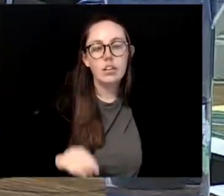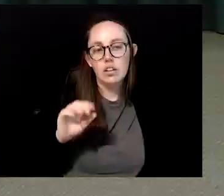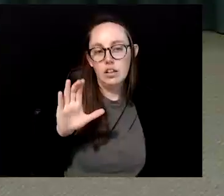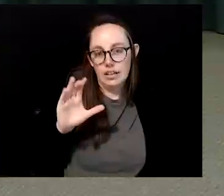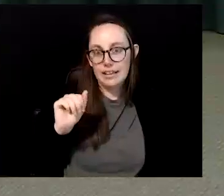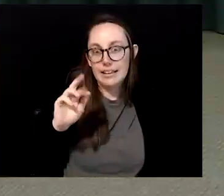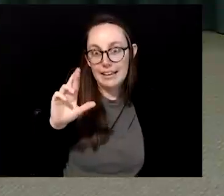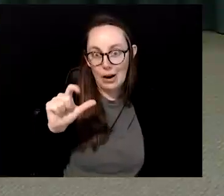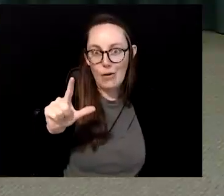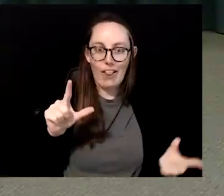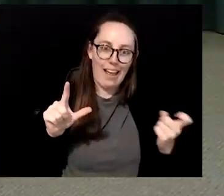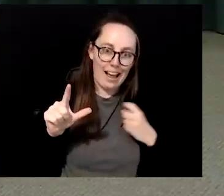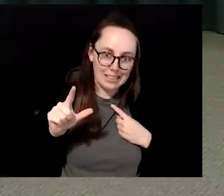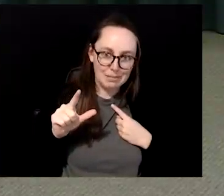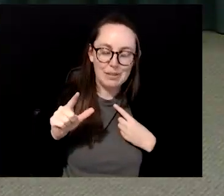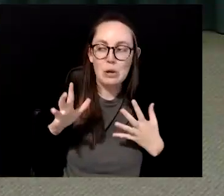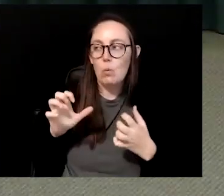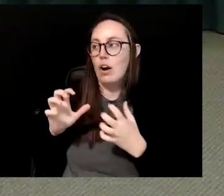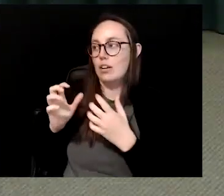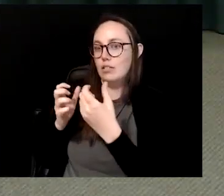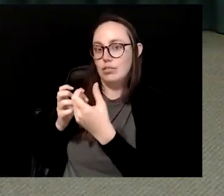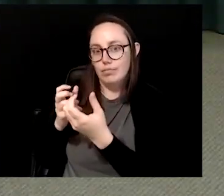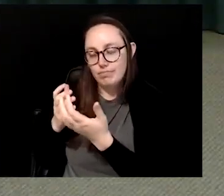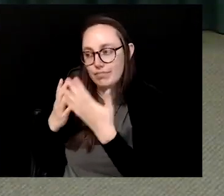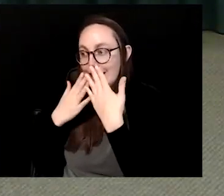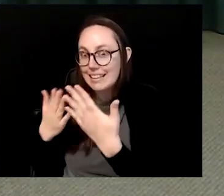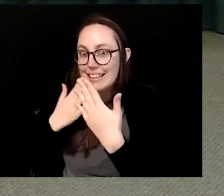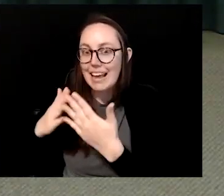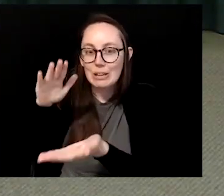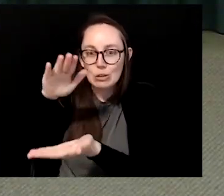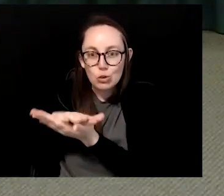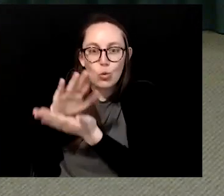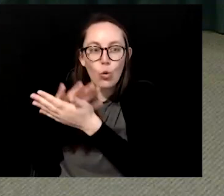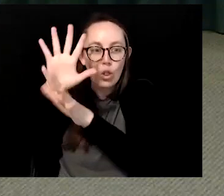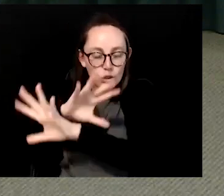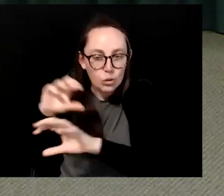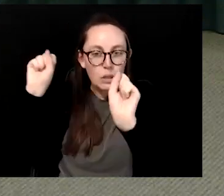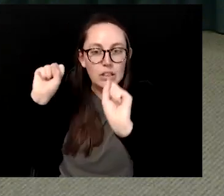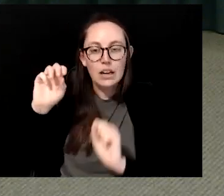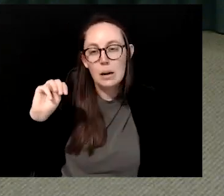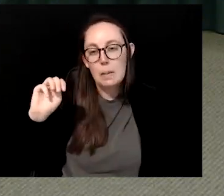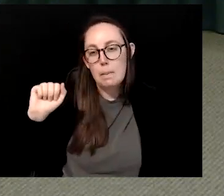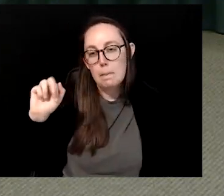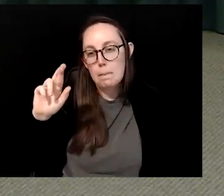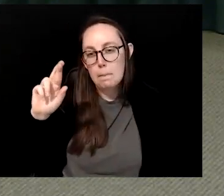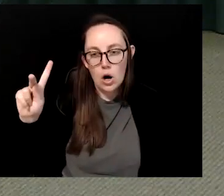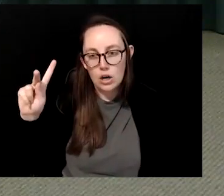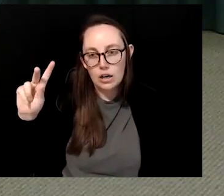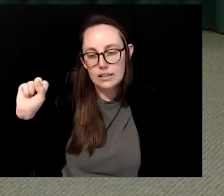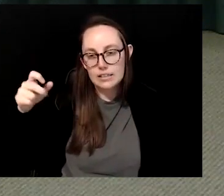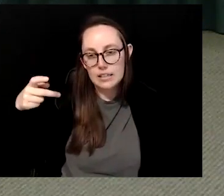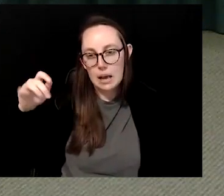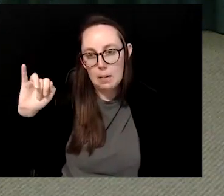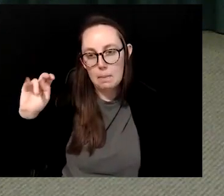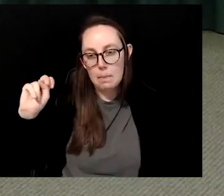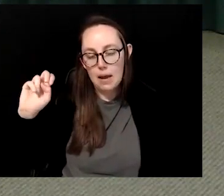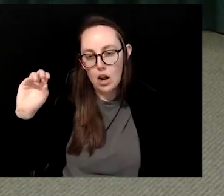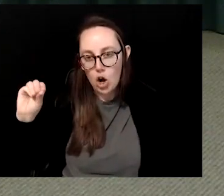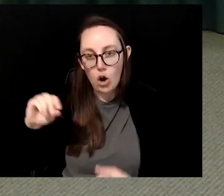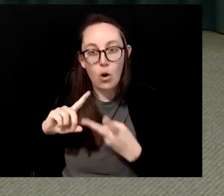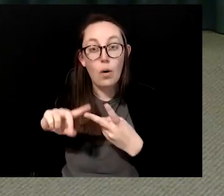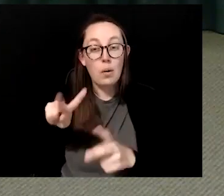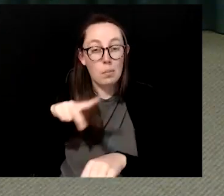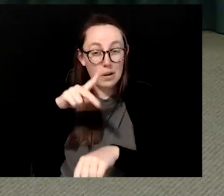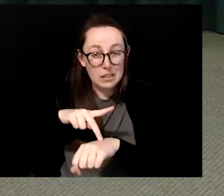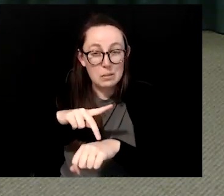providing a space at Brattleboro High School school superintendent Mark speno uh principal Cassie demkolar